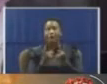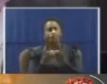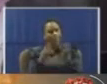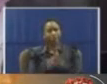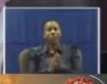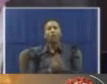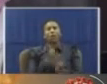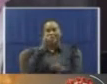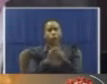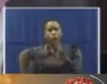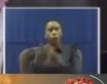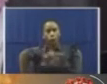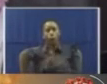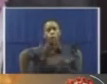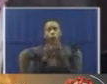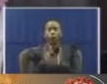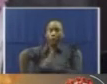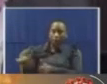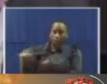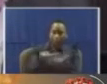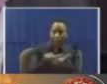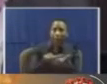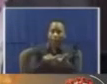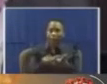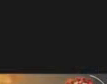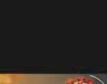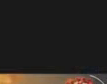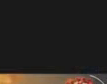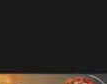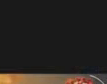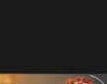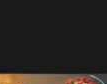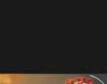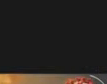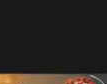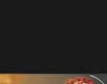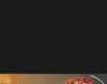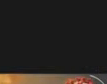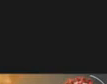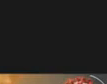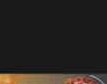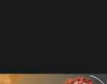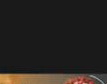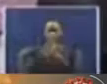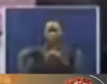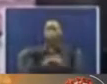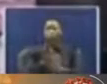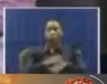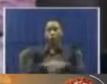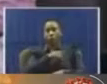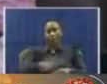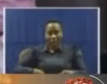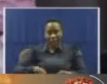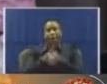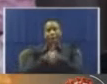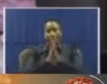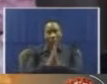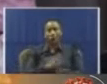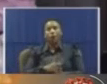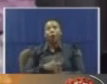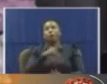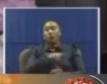to restore the nation's trust and confidence in the president. I urge Mr. President to be transparent and not to try